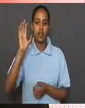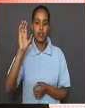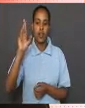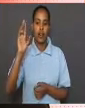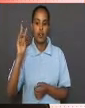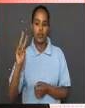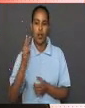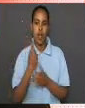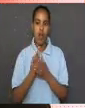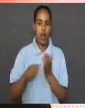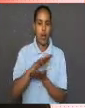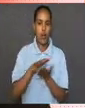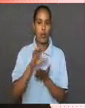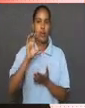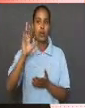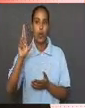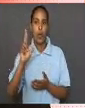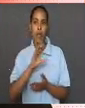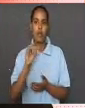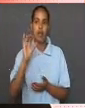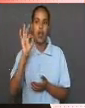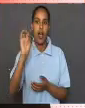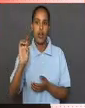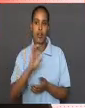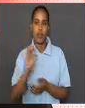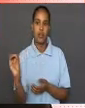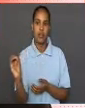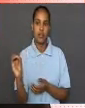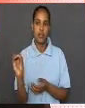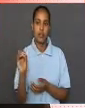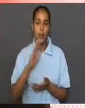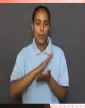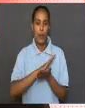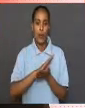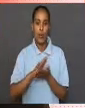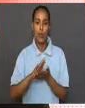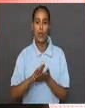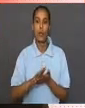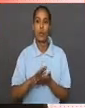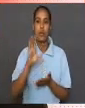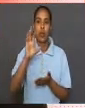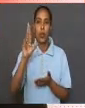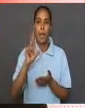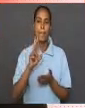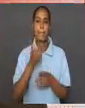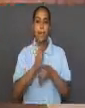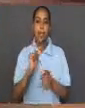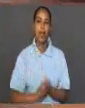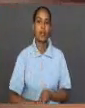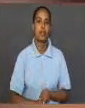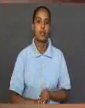an alloy of chromium and iron, and pure chromium metal.